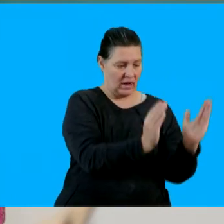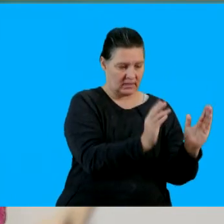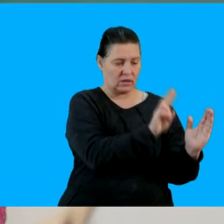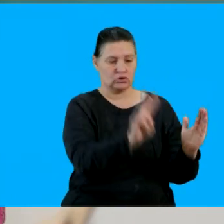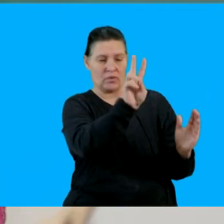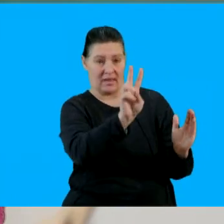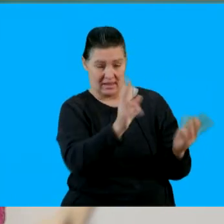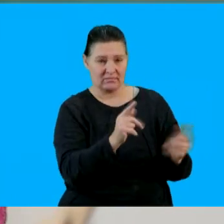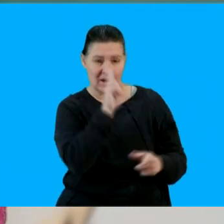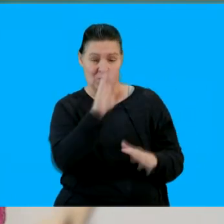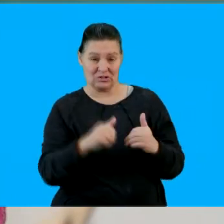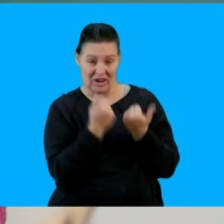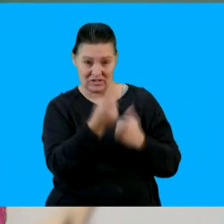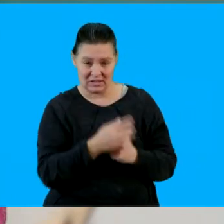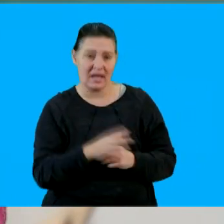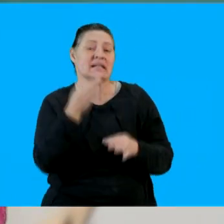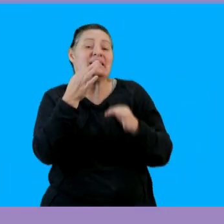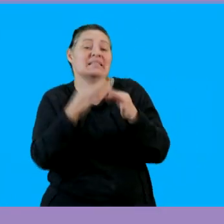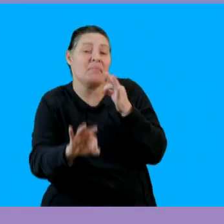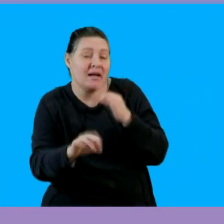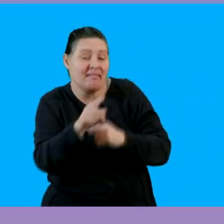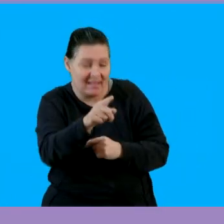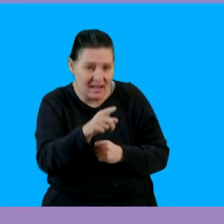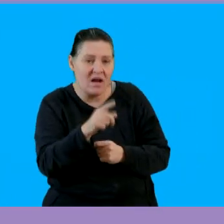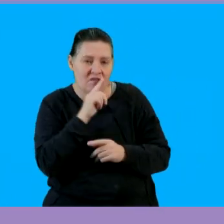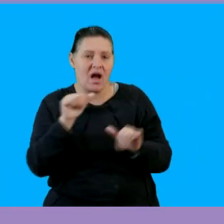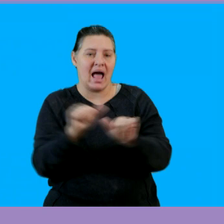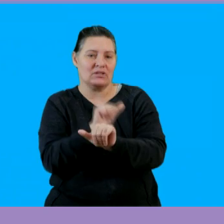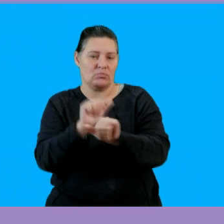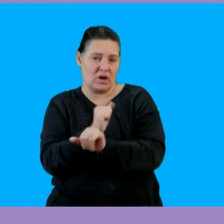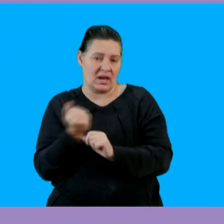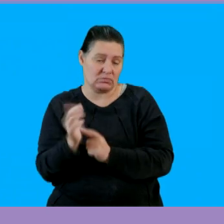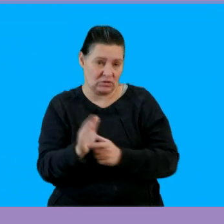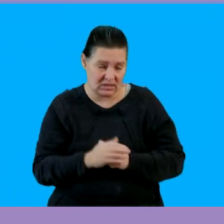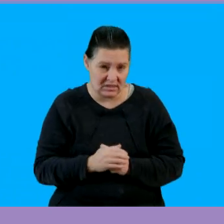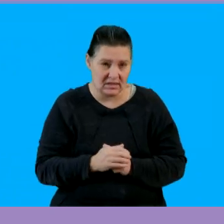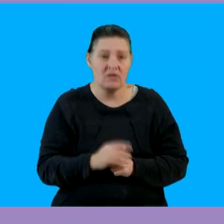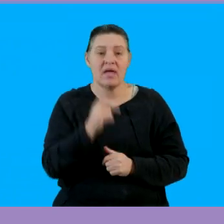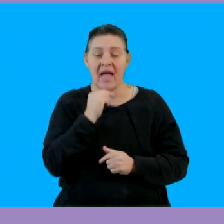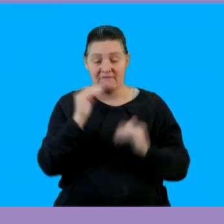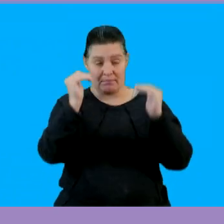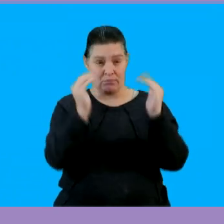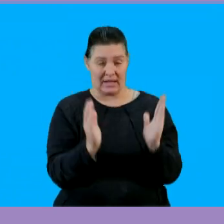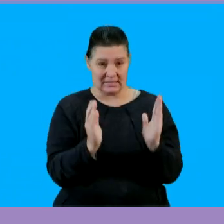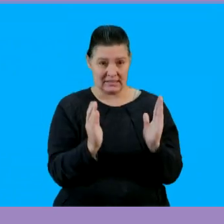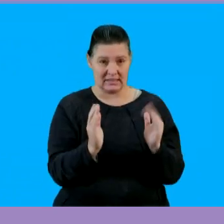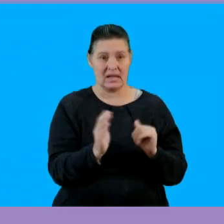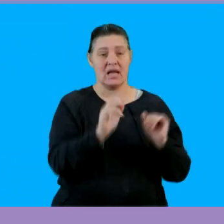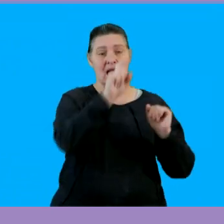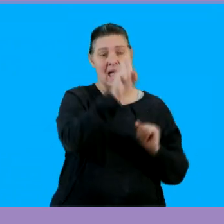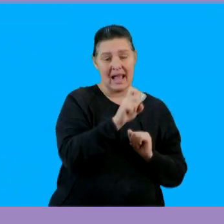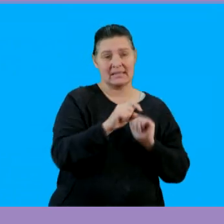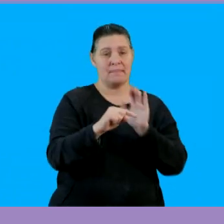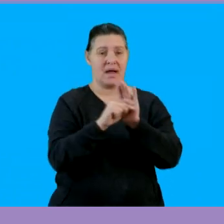binomials. Now look at this nice challenge. Simplify the following algebraic expression. I have there in